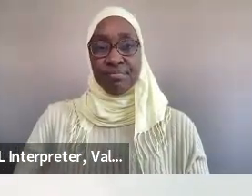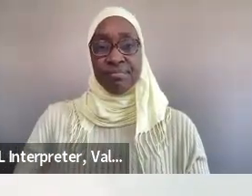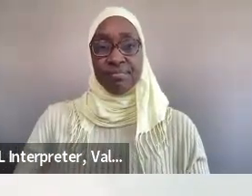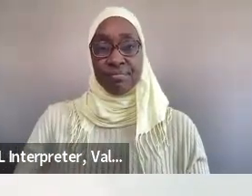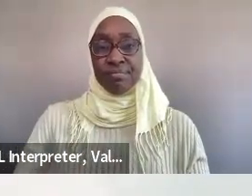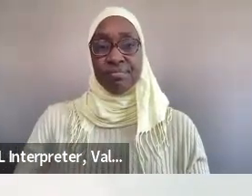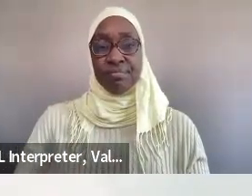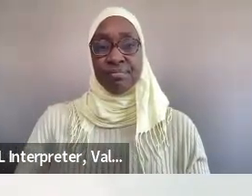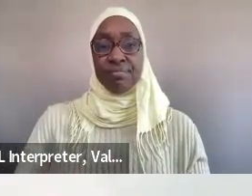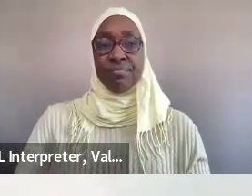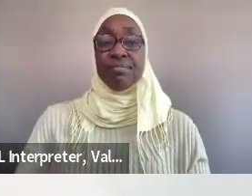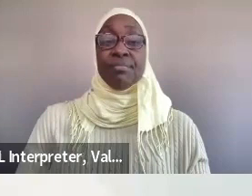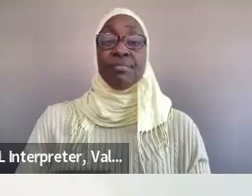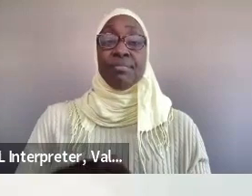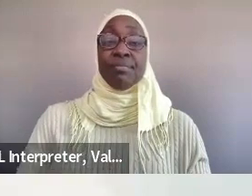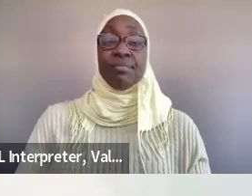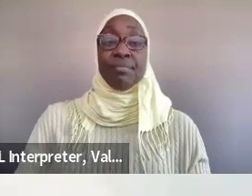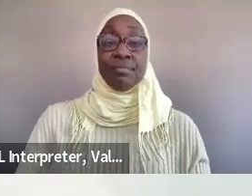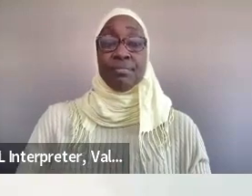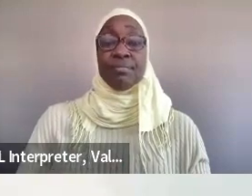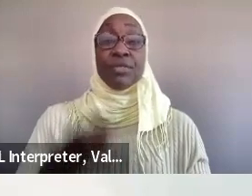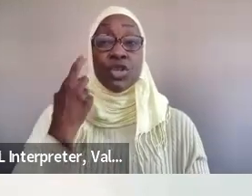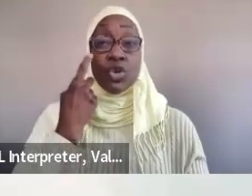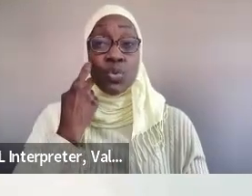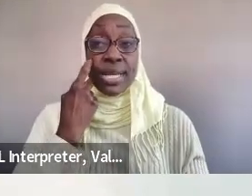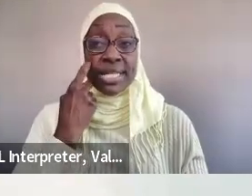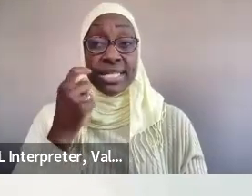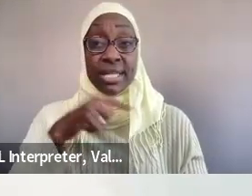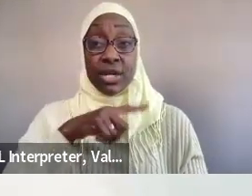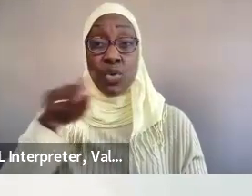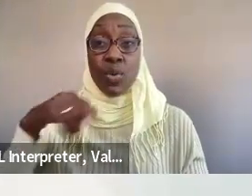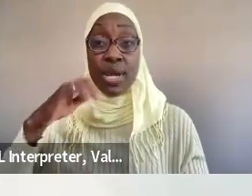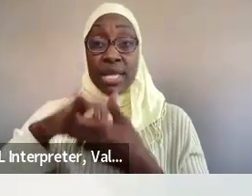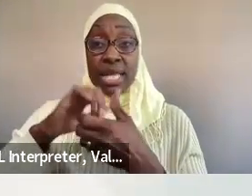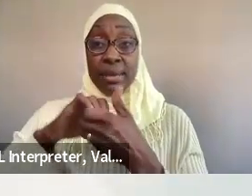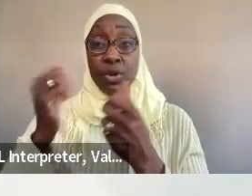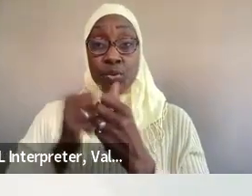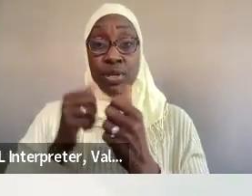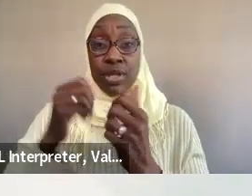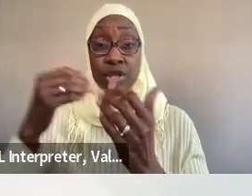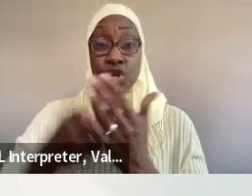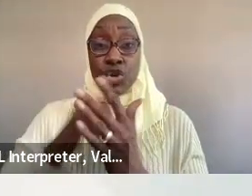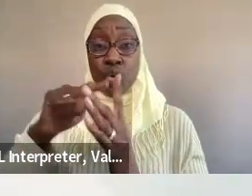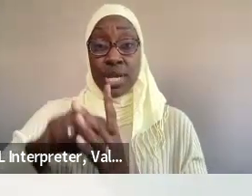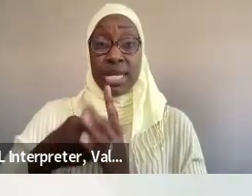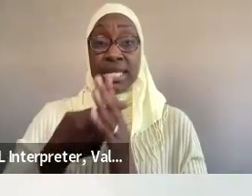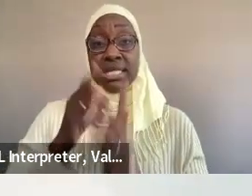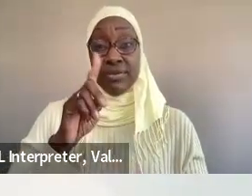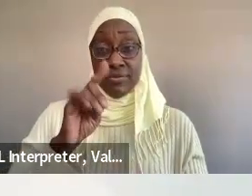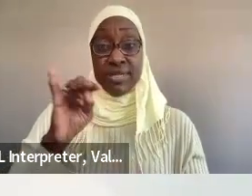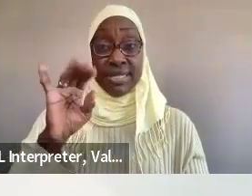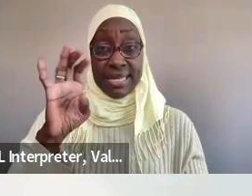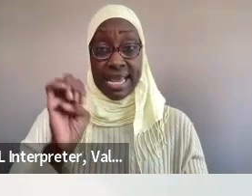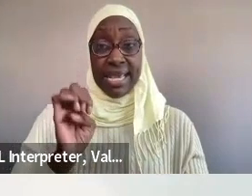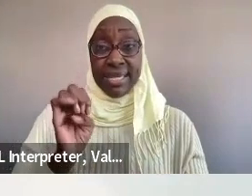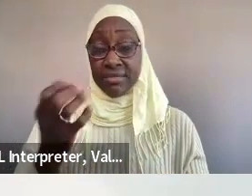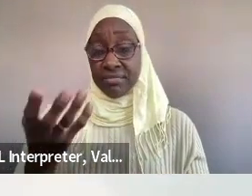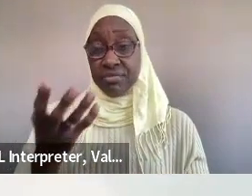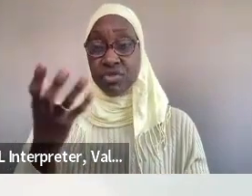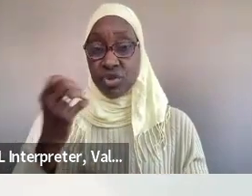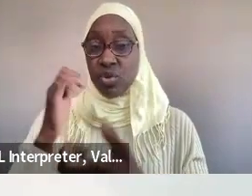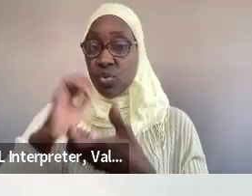a very new initiative in our Northeastern University, that is the DICE. So just like that, we would like to collaborate with